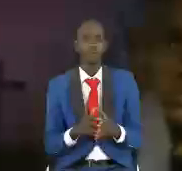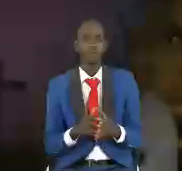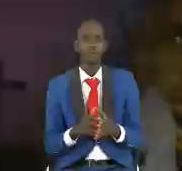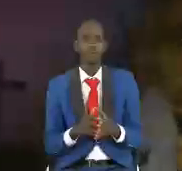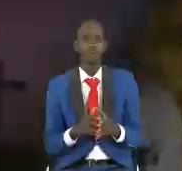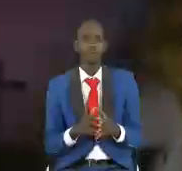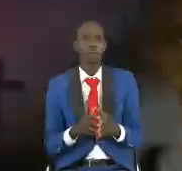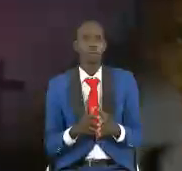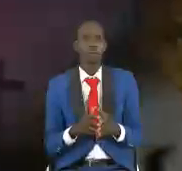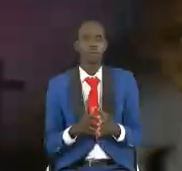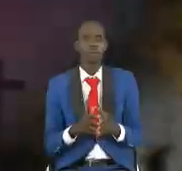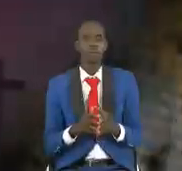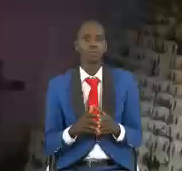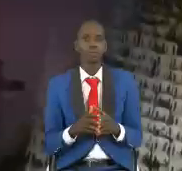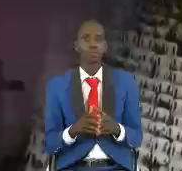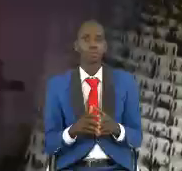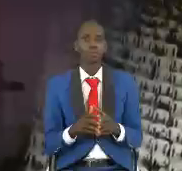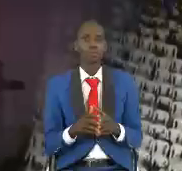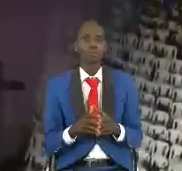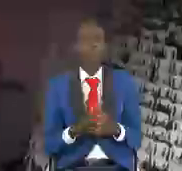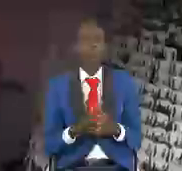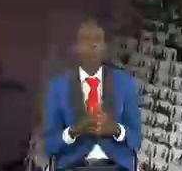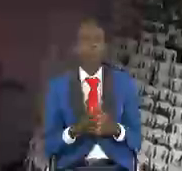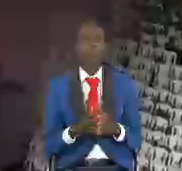Can you please wave your hand to me?